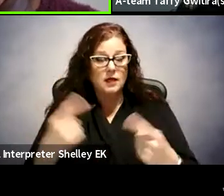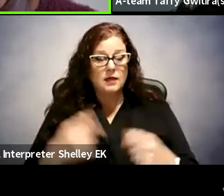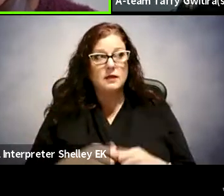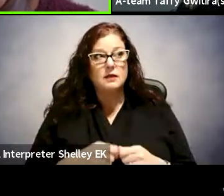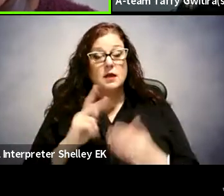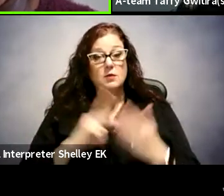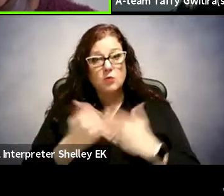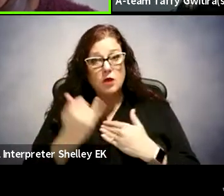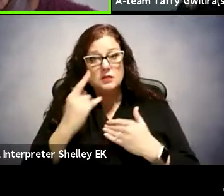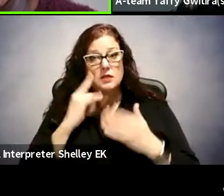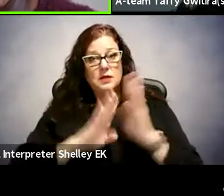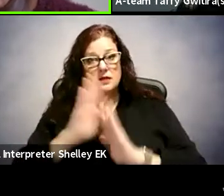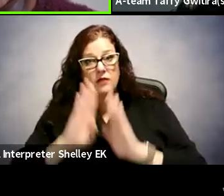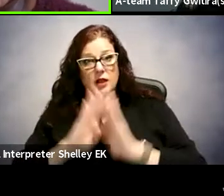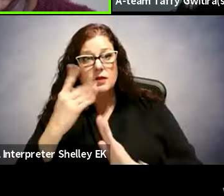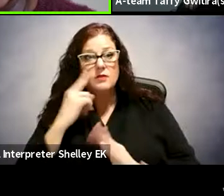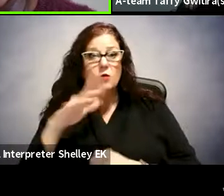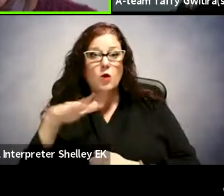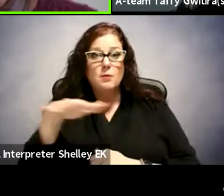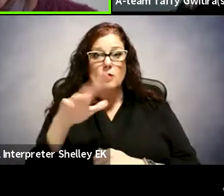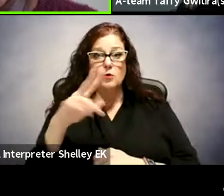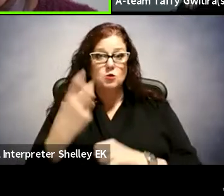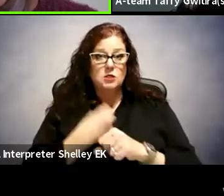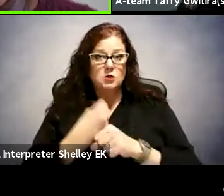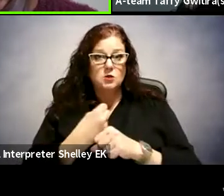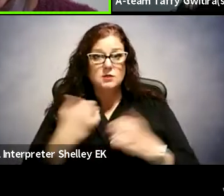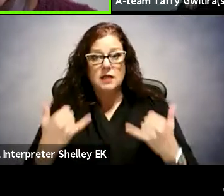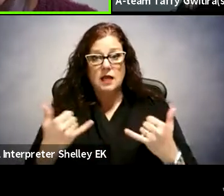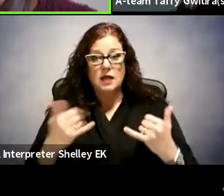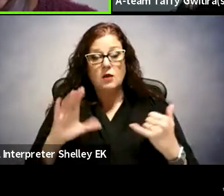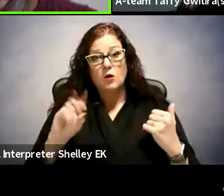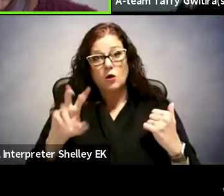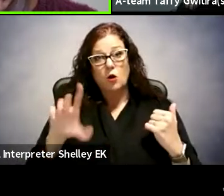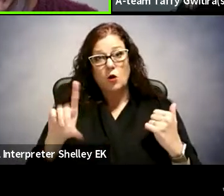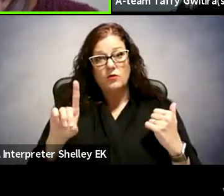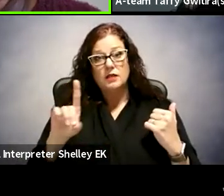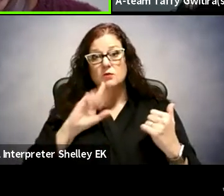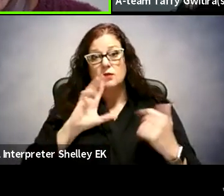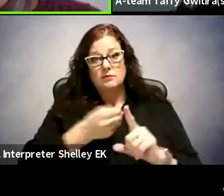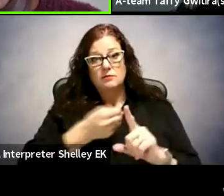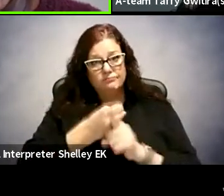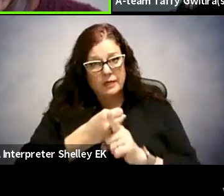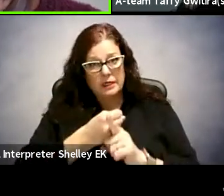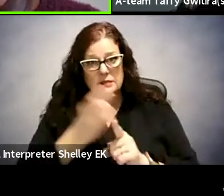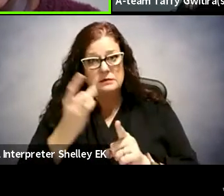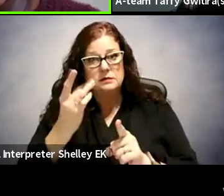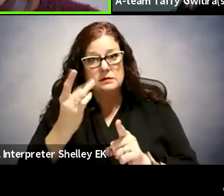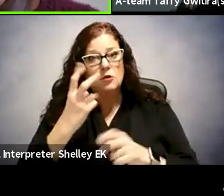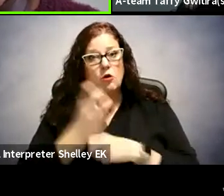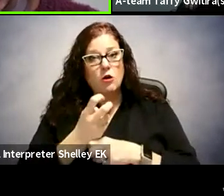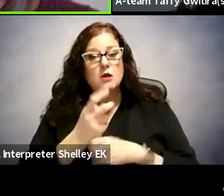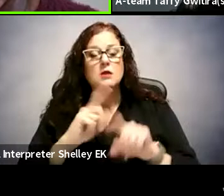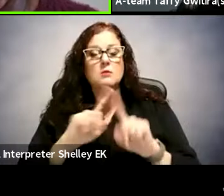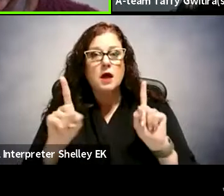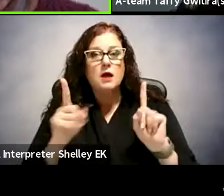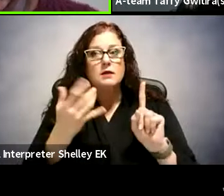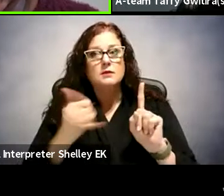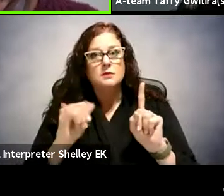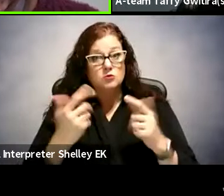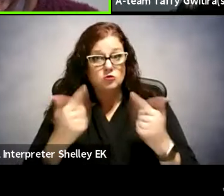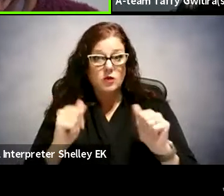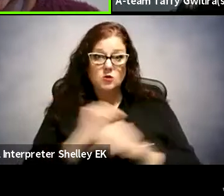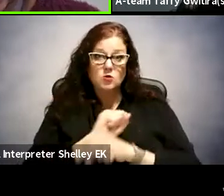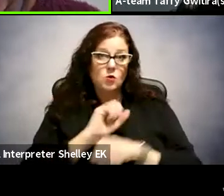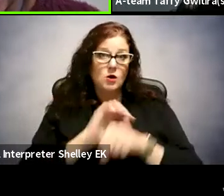project I've been developing for about 2 years now. COVID really kind of hit it hard, but I'm still trying to work on